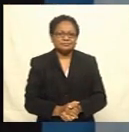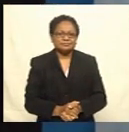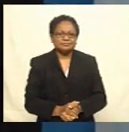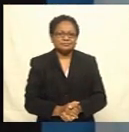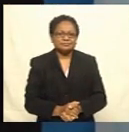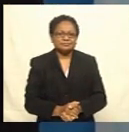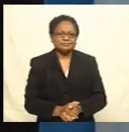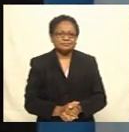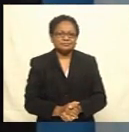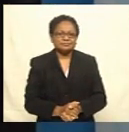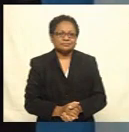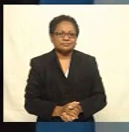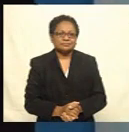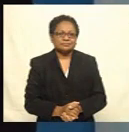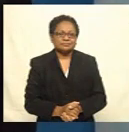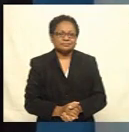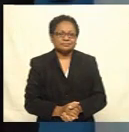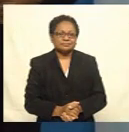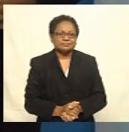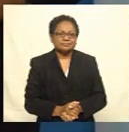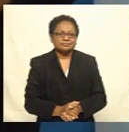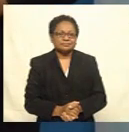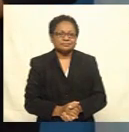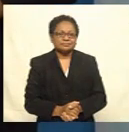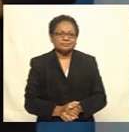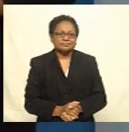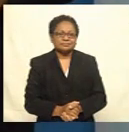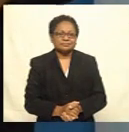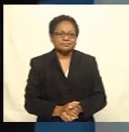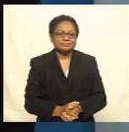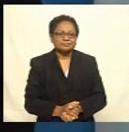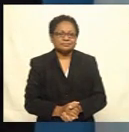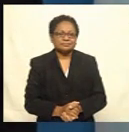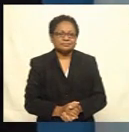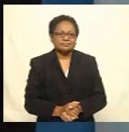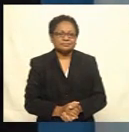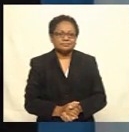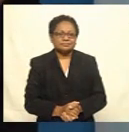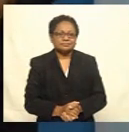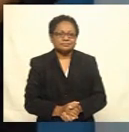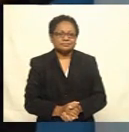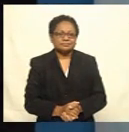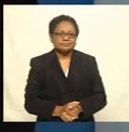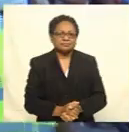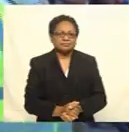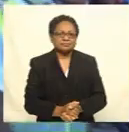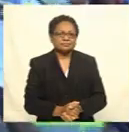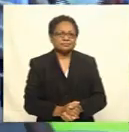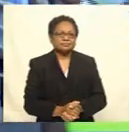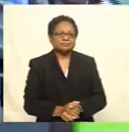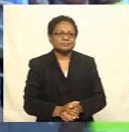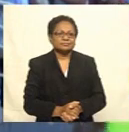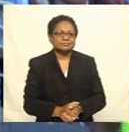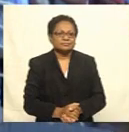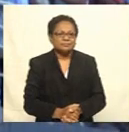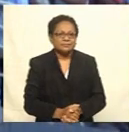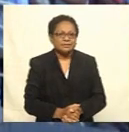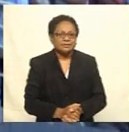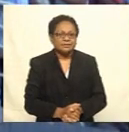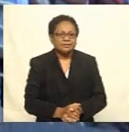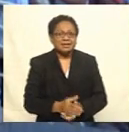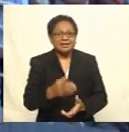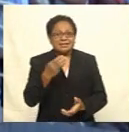to facilitate movement across containment zones will be issued at the Ministry of Health and Medical Services. Another claims his